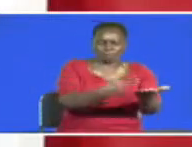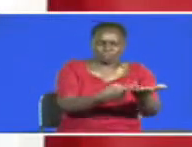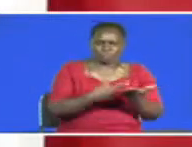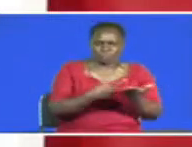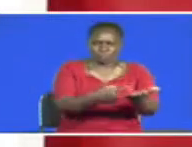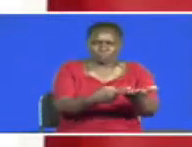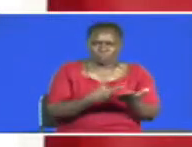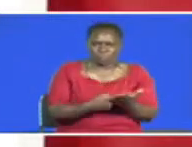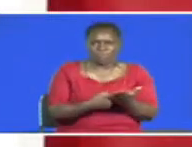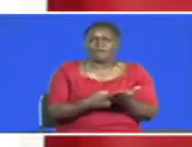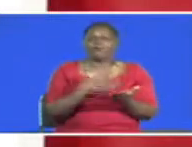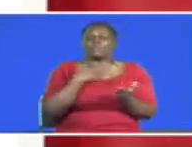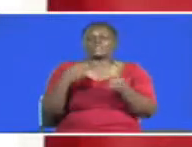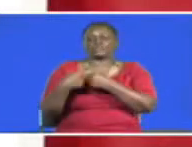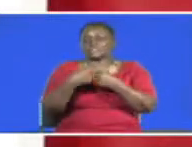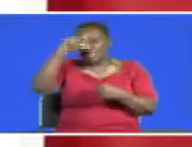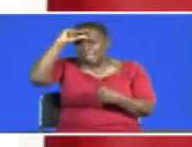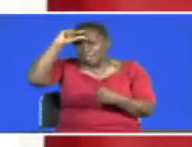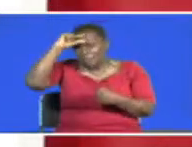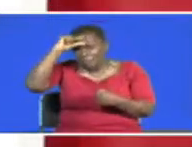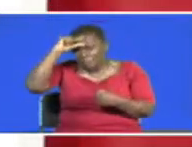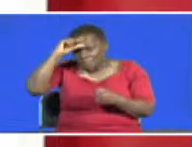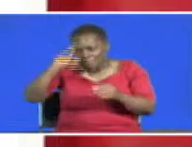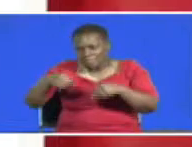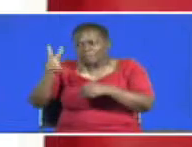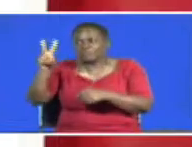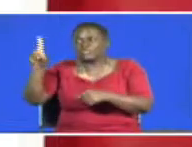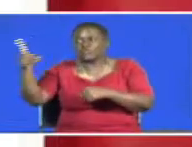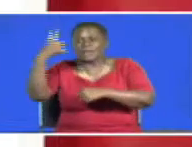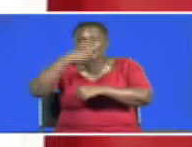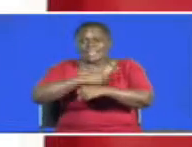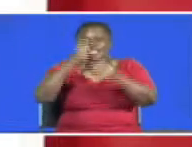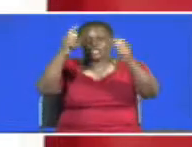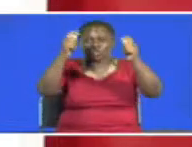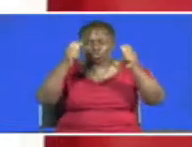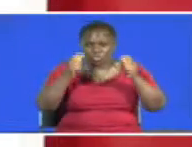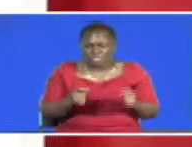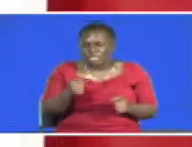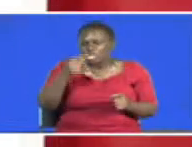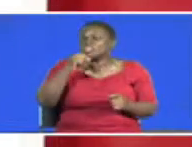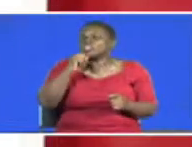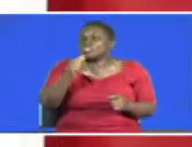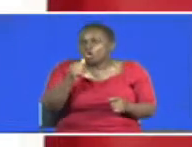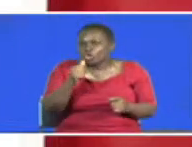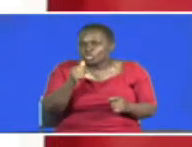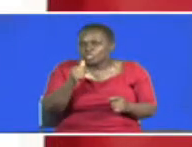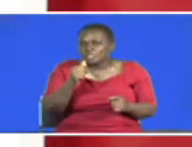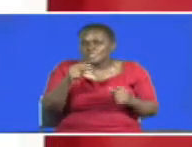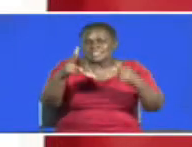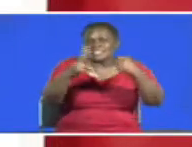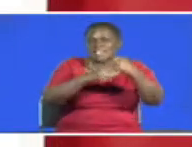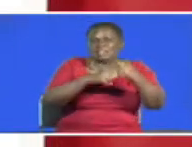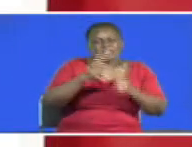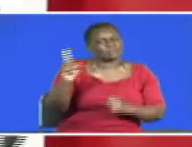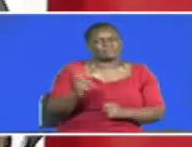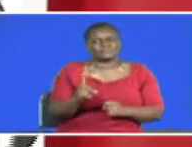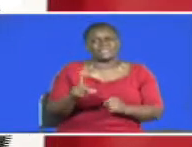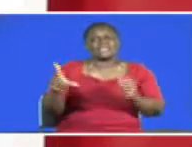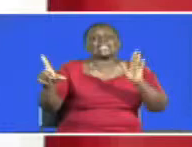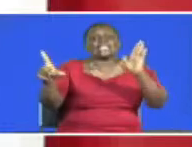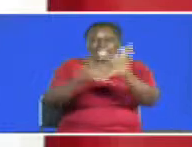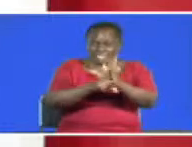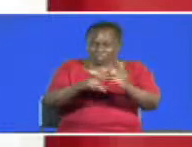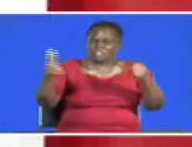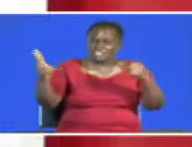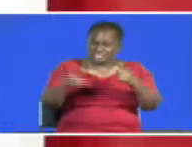for meaningful negotiation. And I had to challenge government that we have given 21-day notice, not because you could not give 7. Legally, you can even